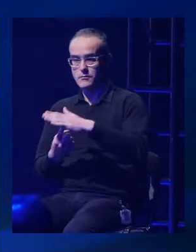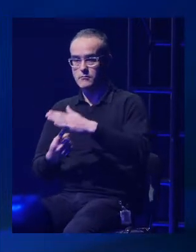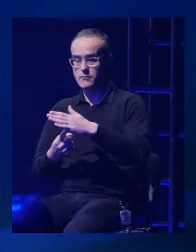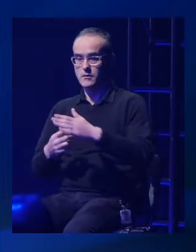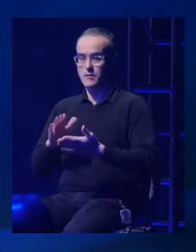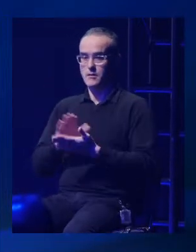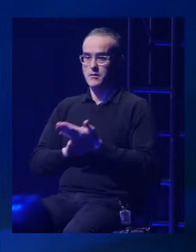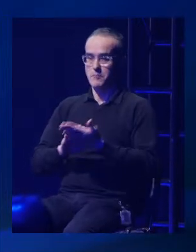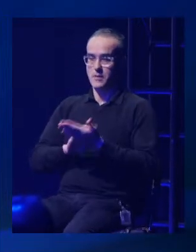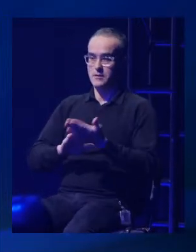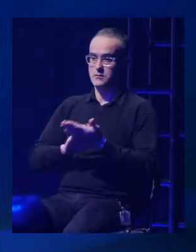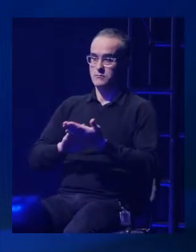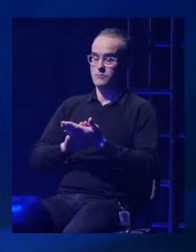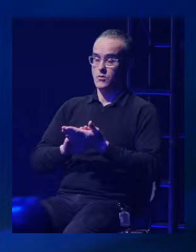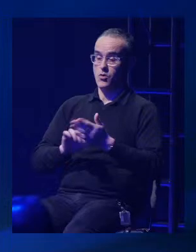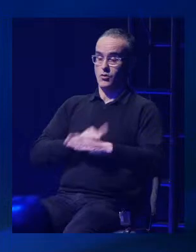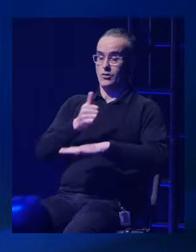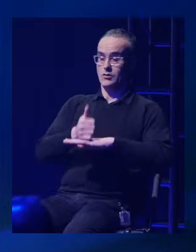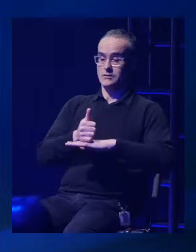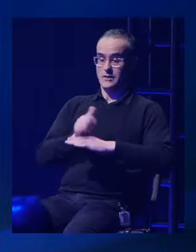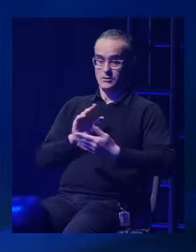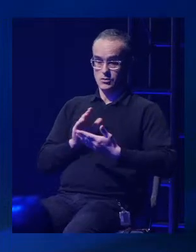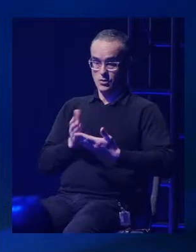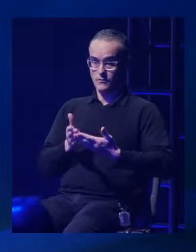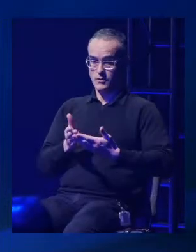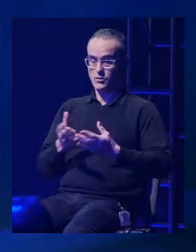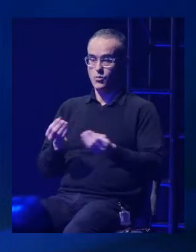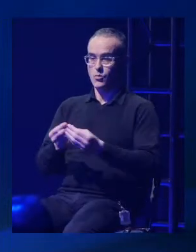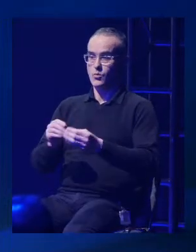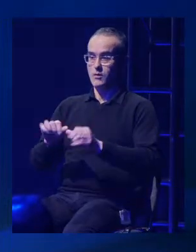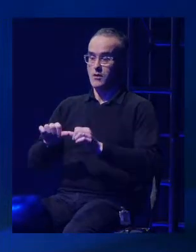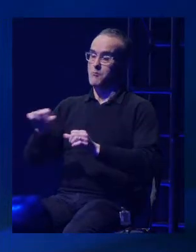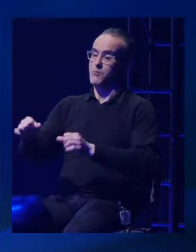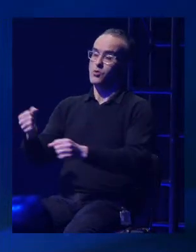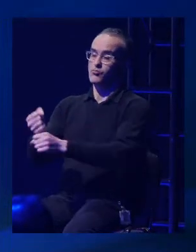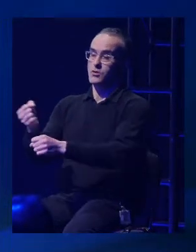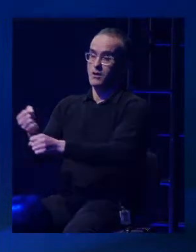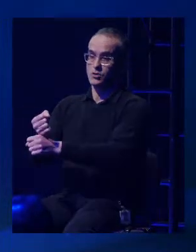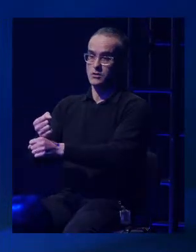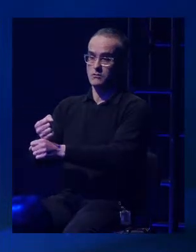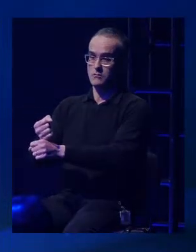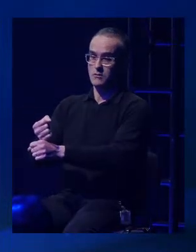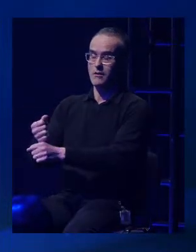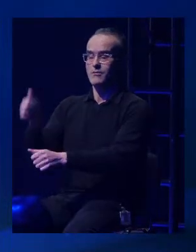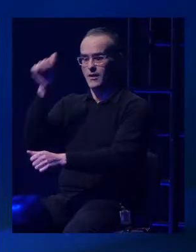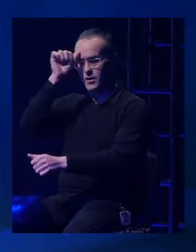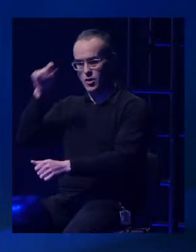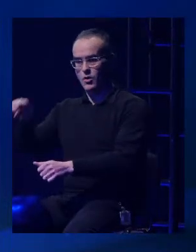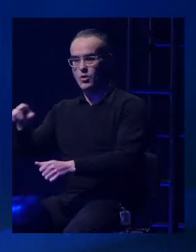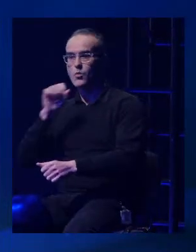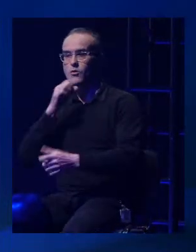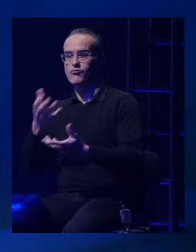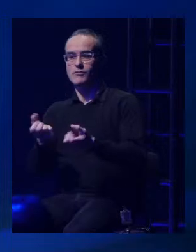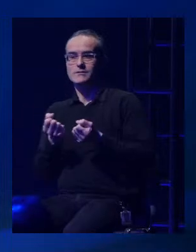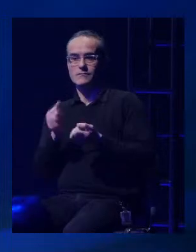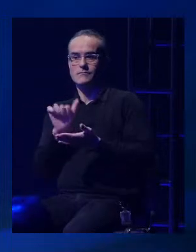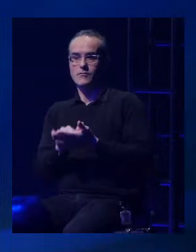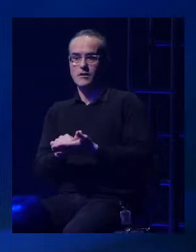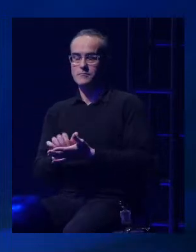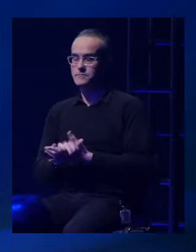on-set dailies to post and know that they're going to get exactly what they're expecting to get within those rushes.